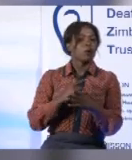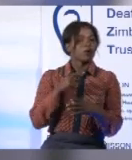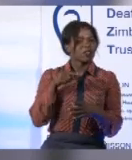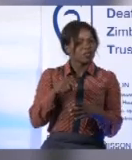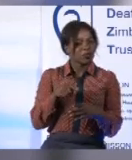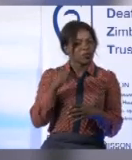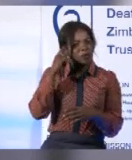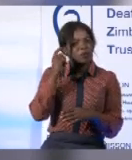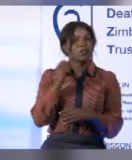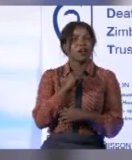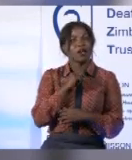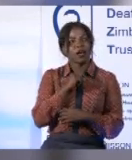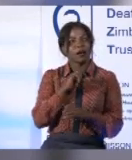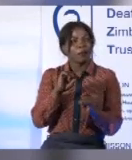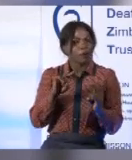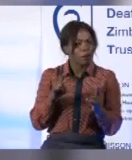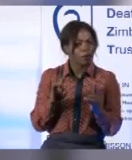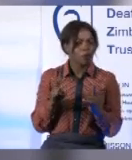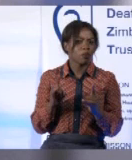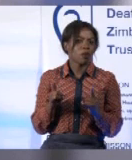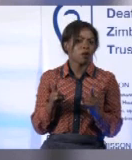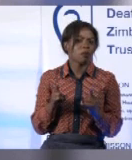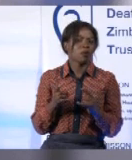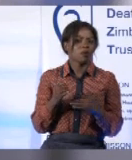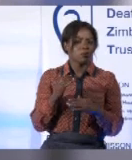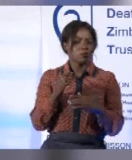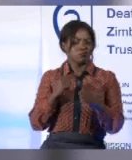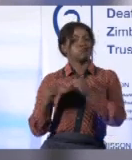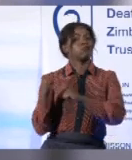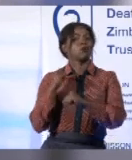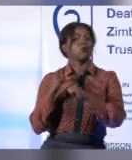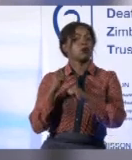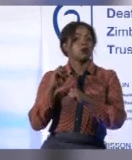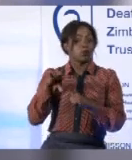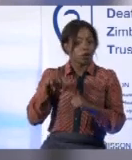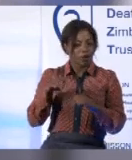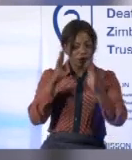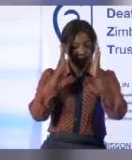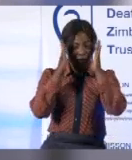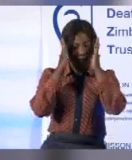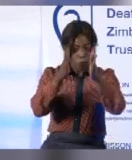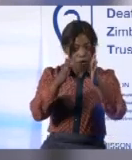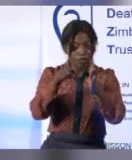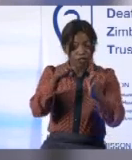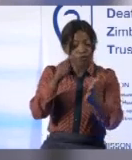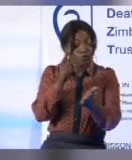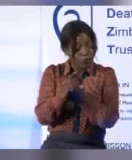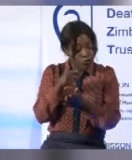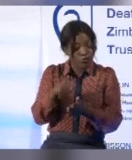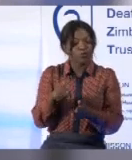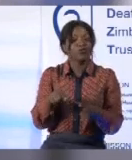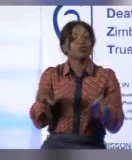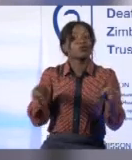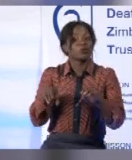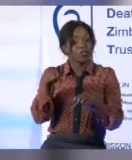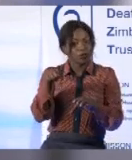get depressed and I start to fall back. So right now, I'm just focusing on whatever that I'm doing, and